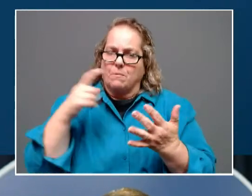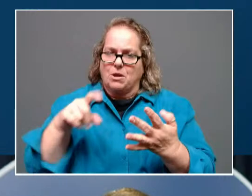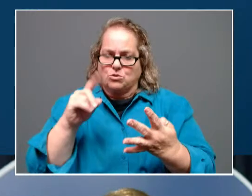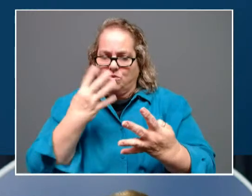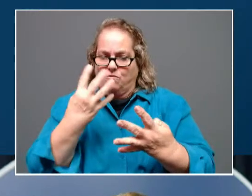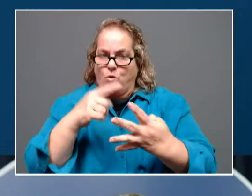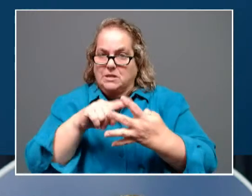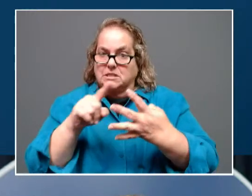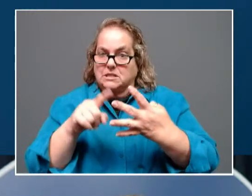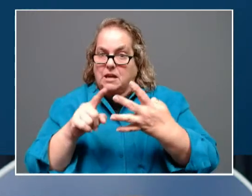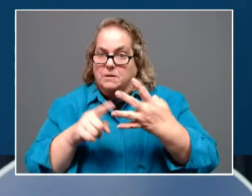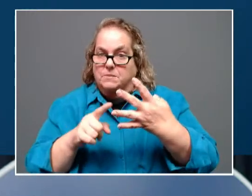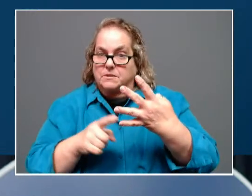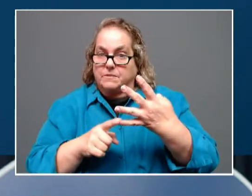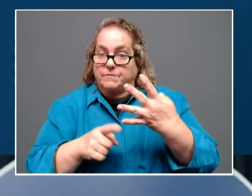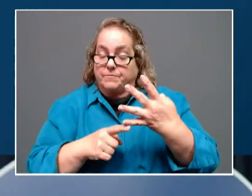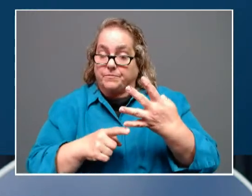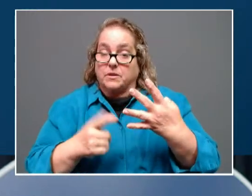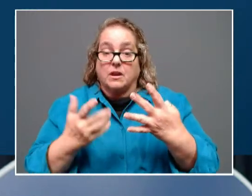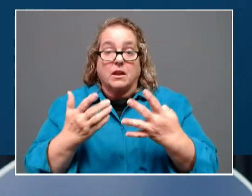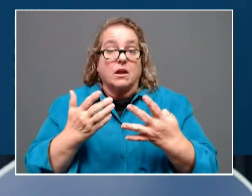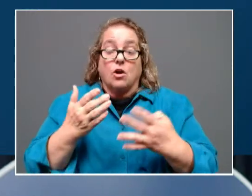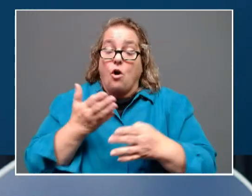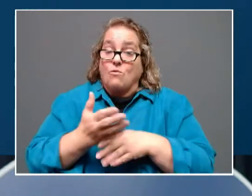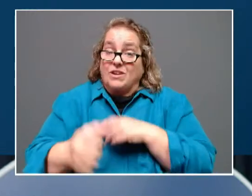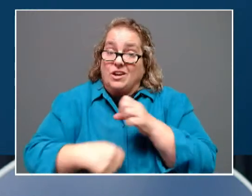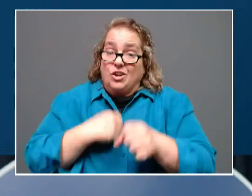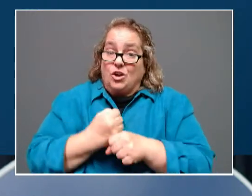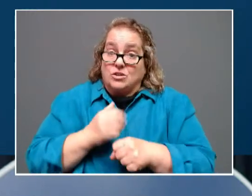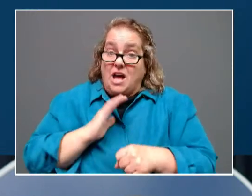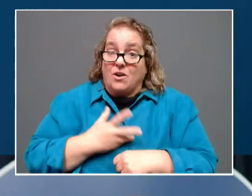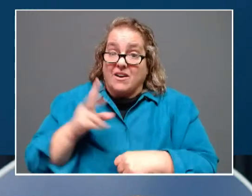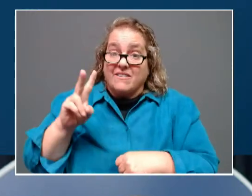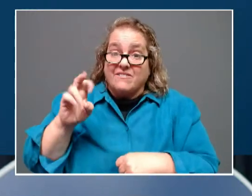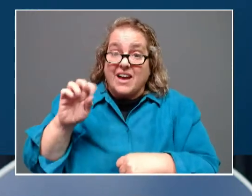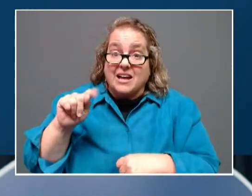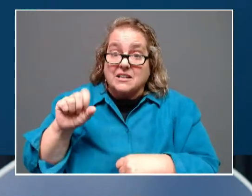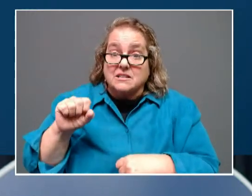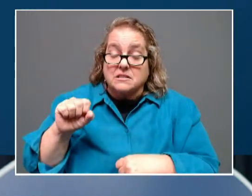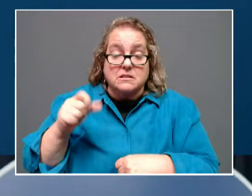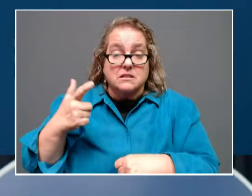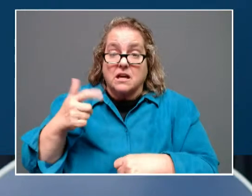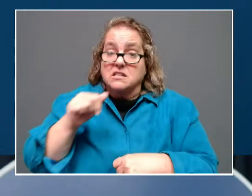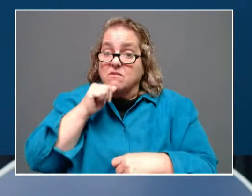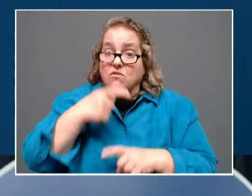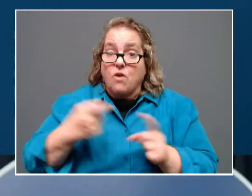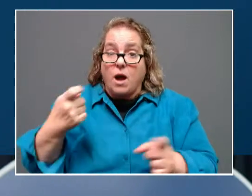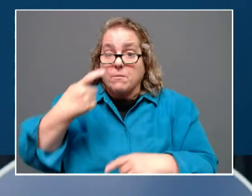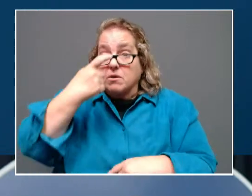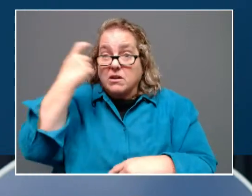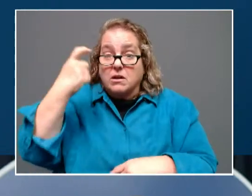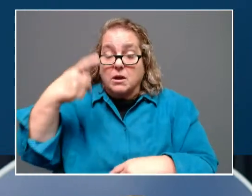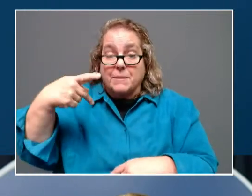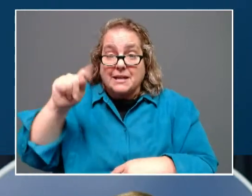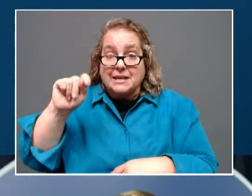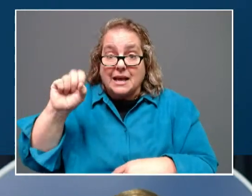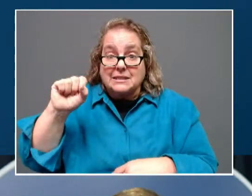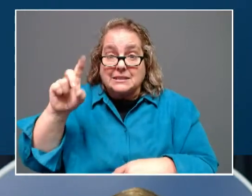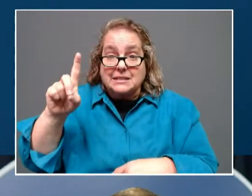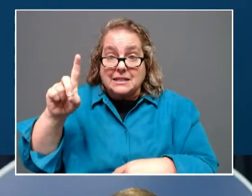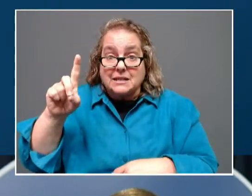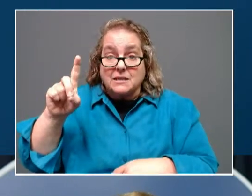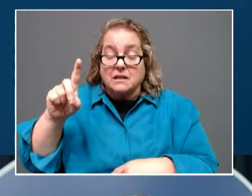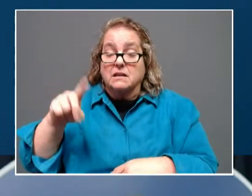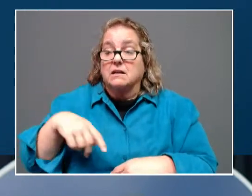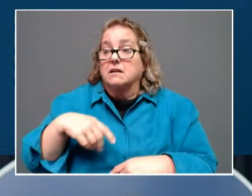our veterans who are suffering from chronic pain or PTSD, to mothers who are seeking help for